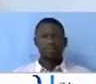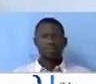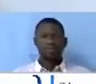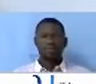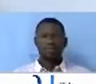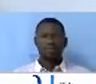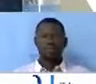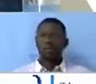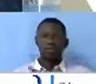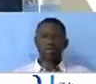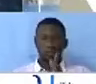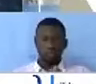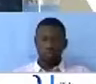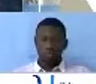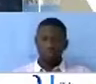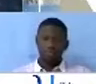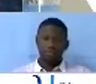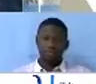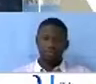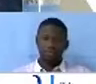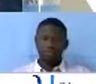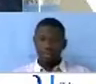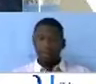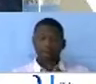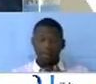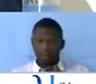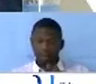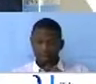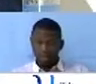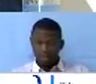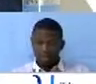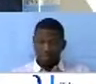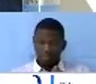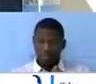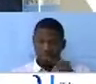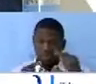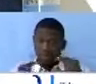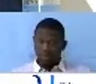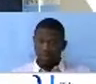That's not true. Did he write his statement by himself?